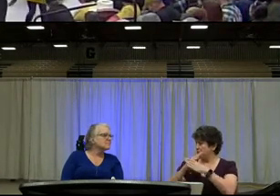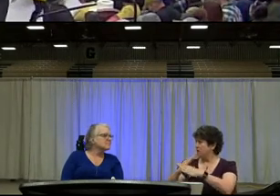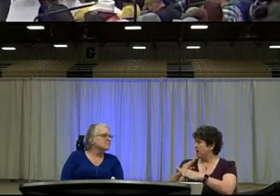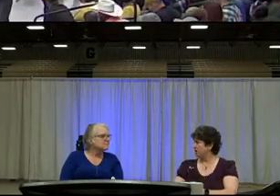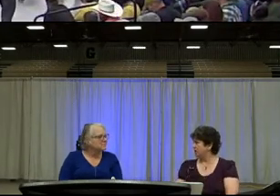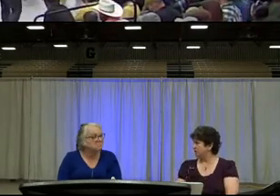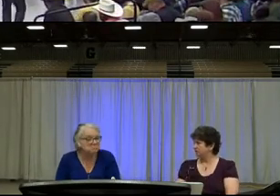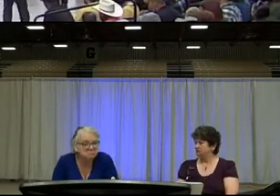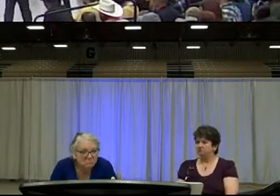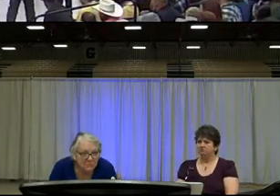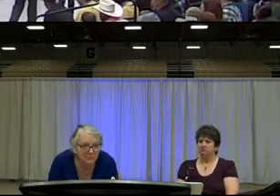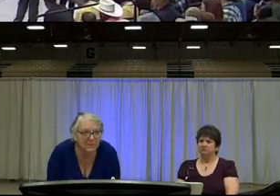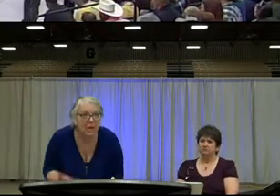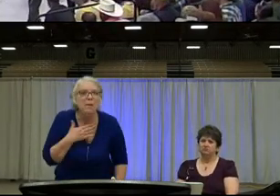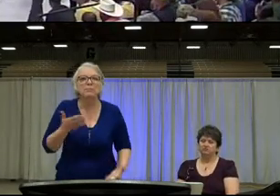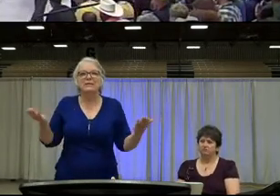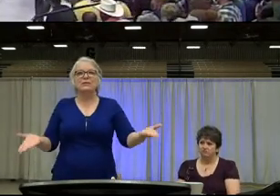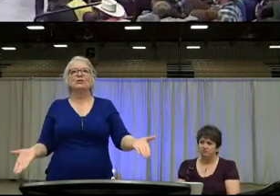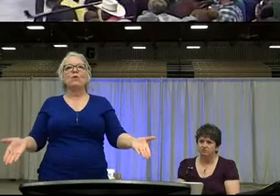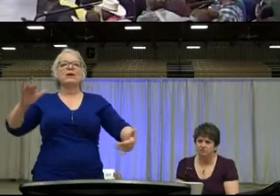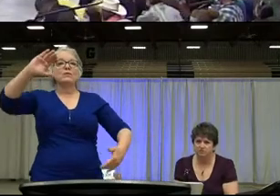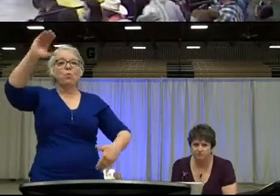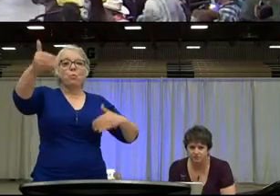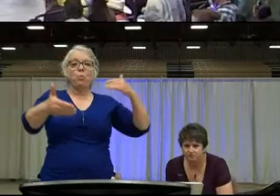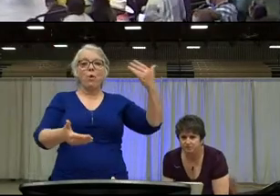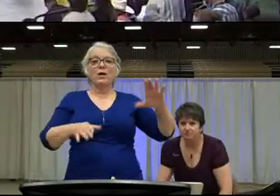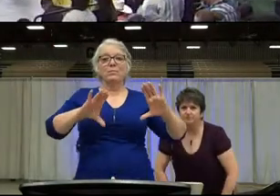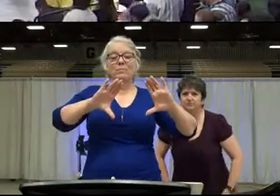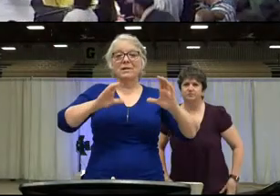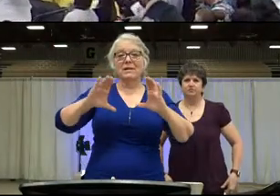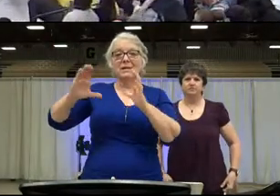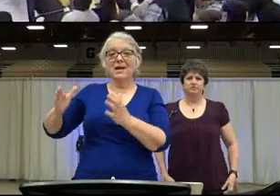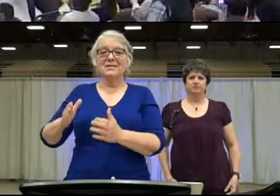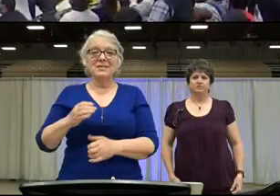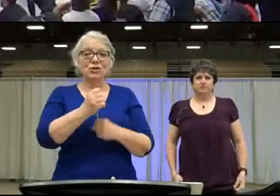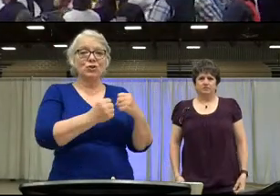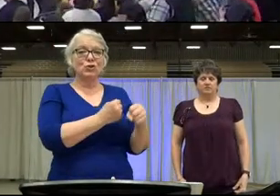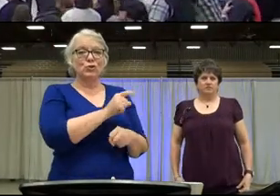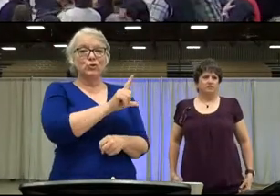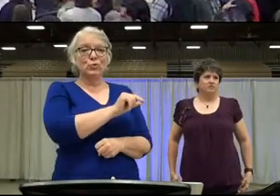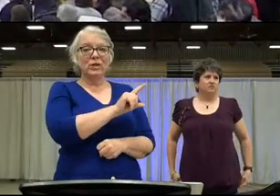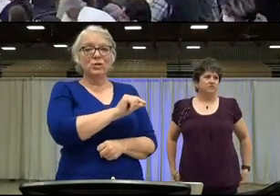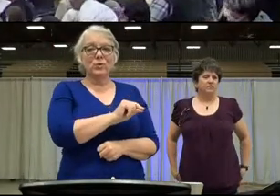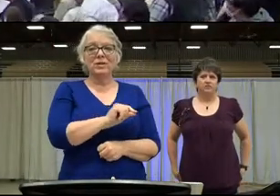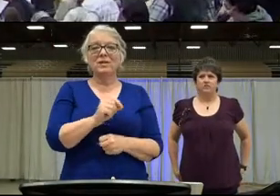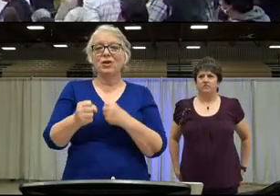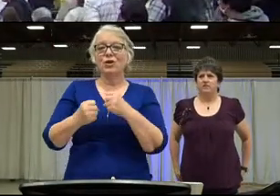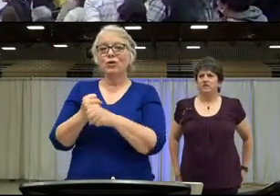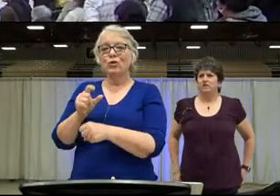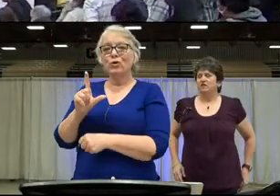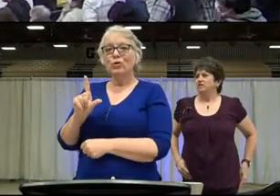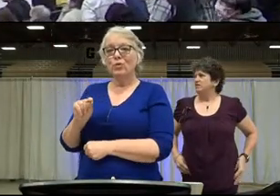Please rise and welcome the classes of 2020 and 2021.